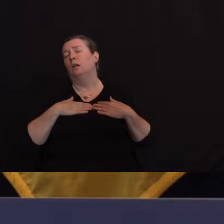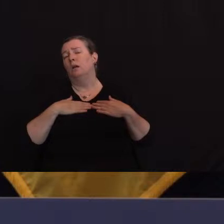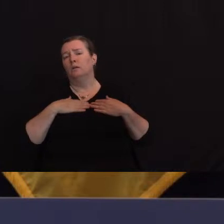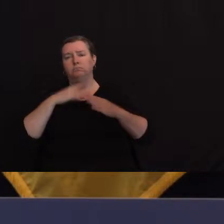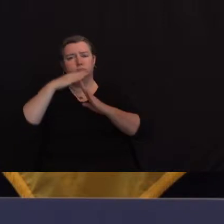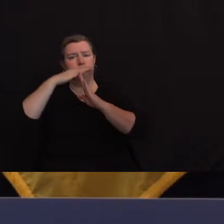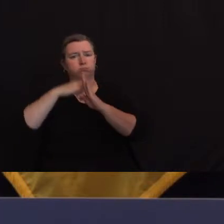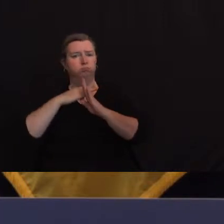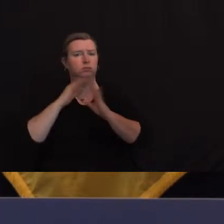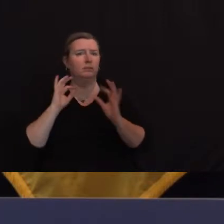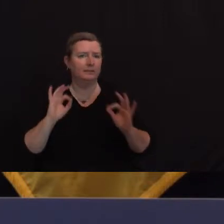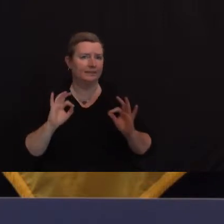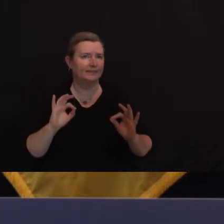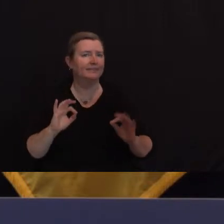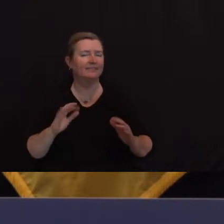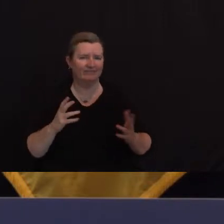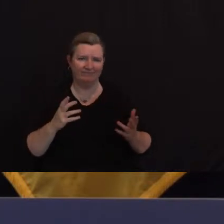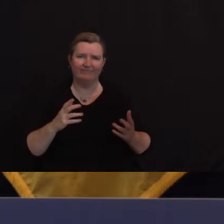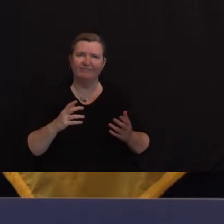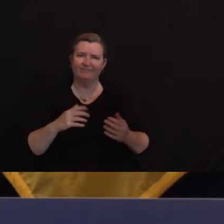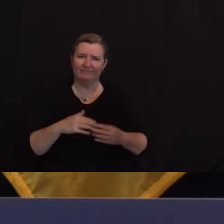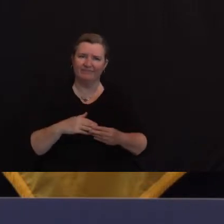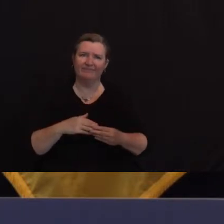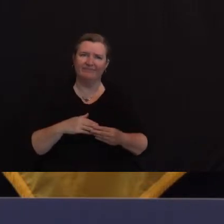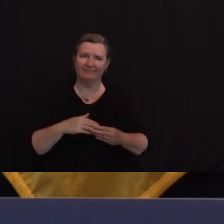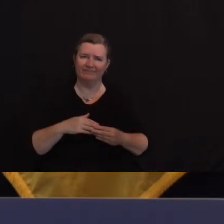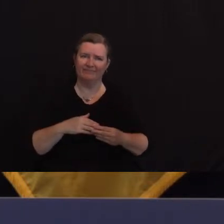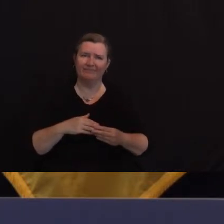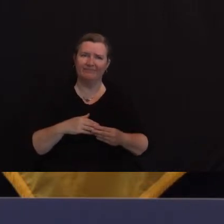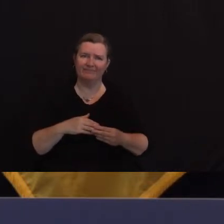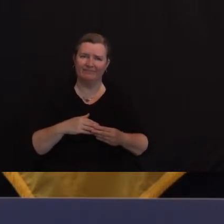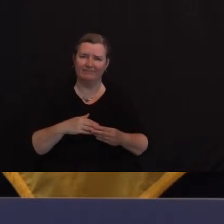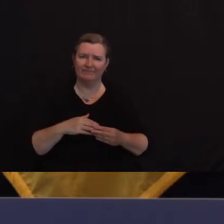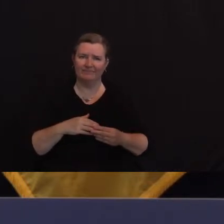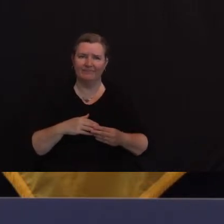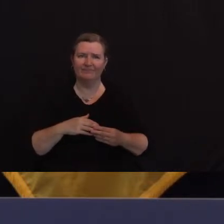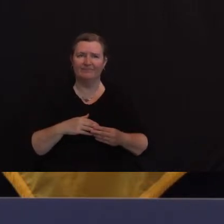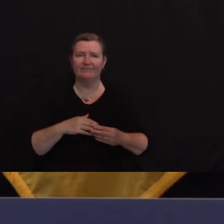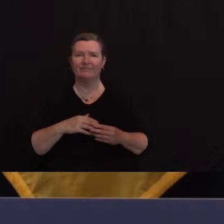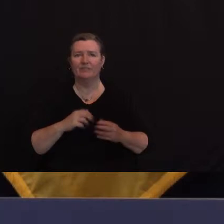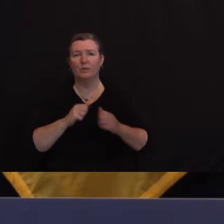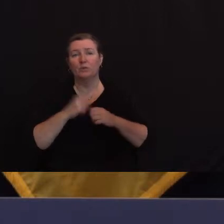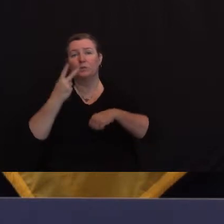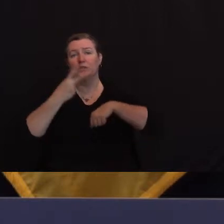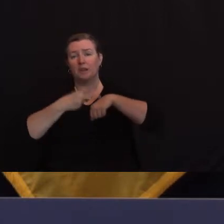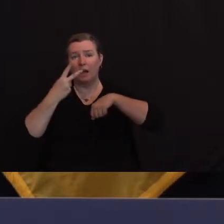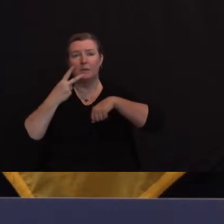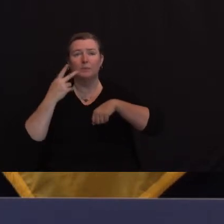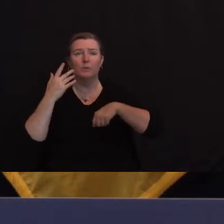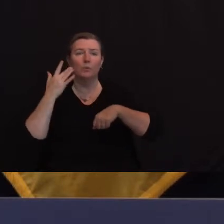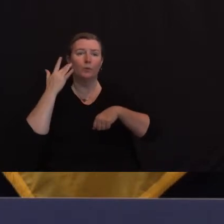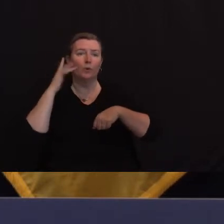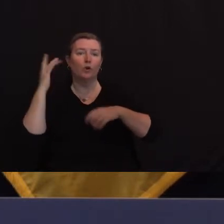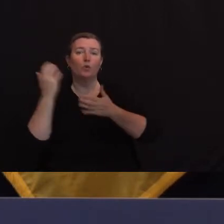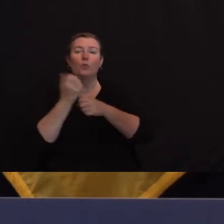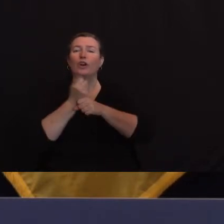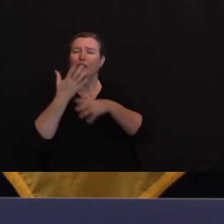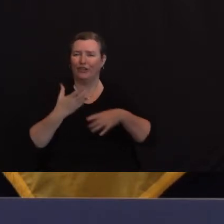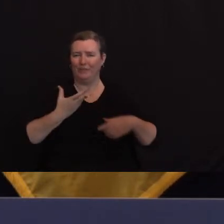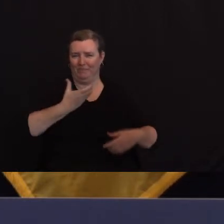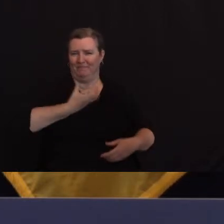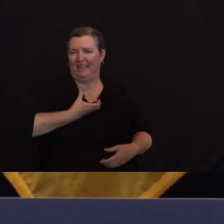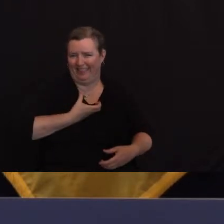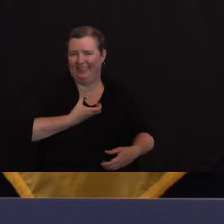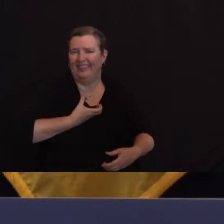Mo and her family. Two-time gold medal winner. Great parade. You and I saw her at the step off, and pretty